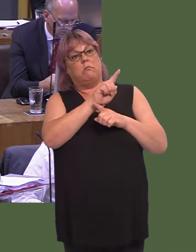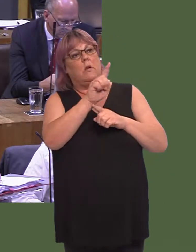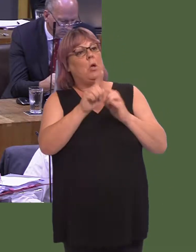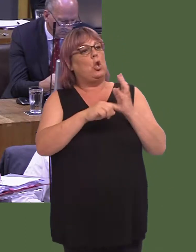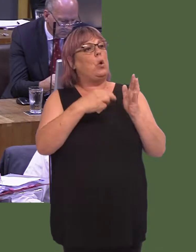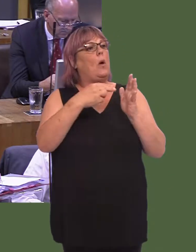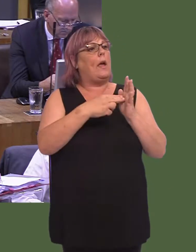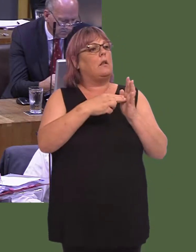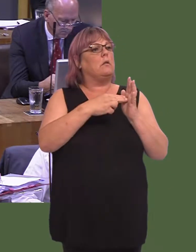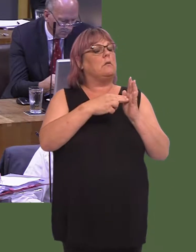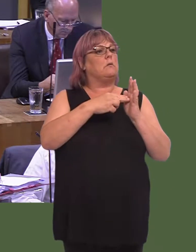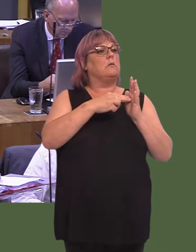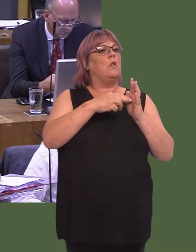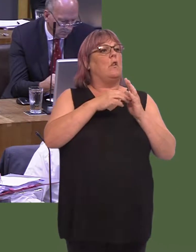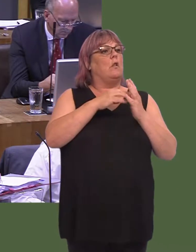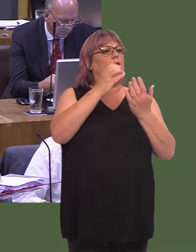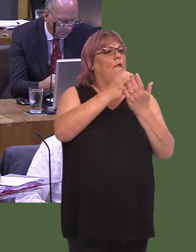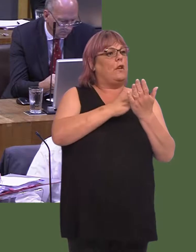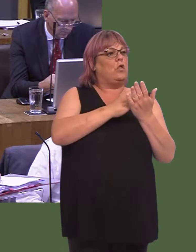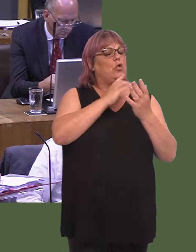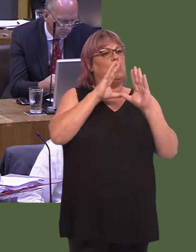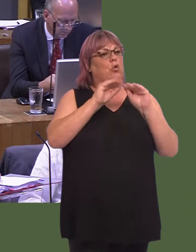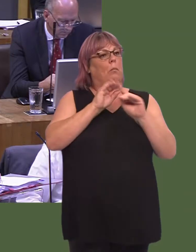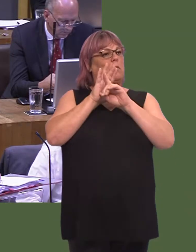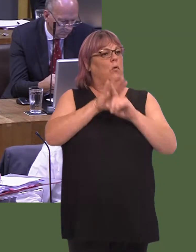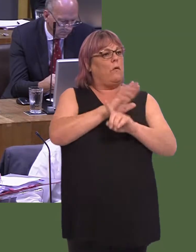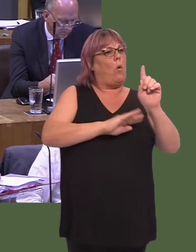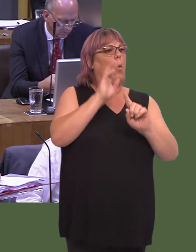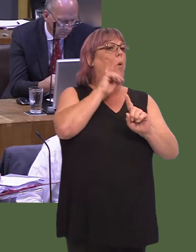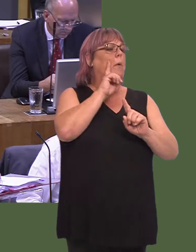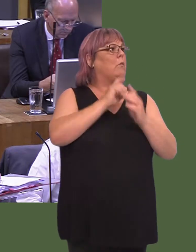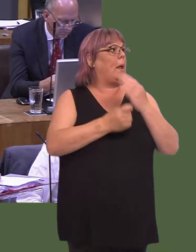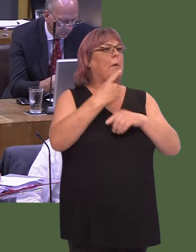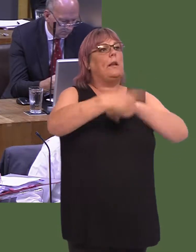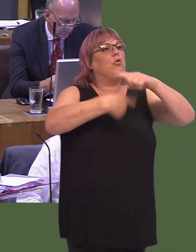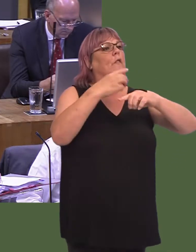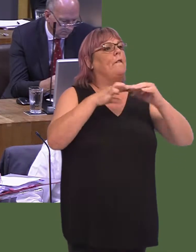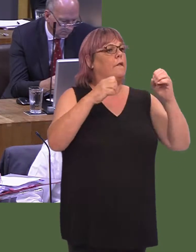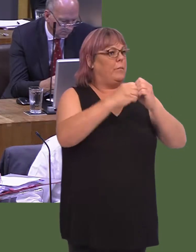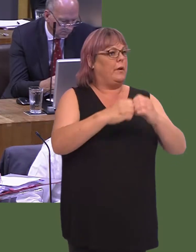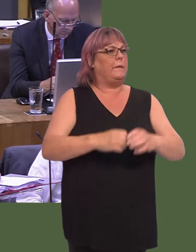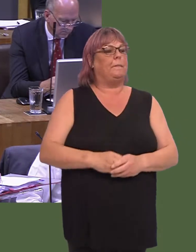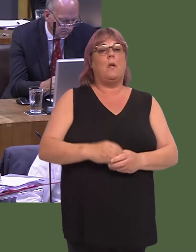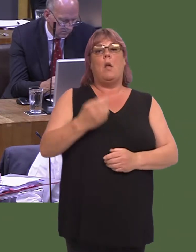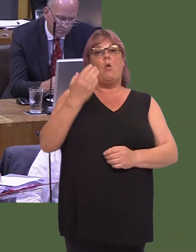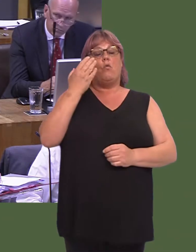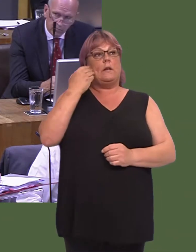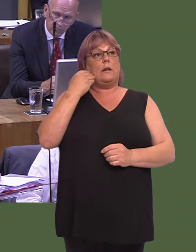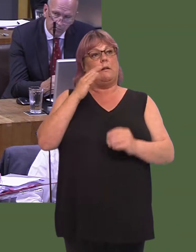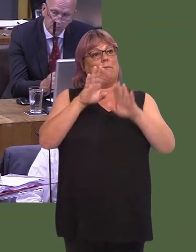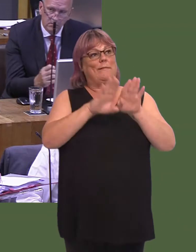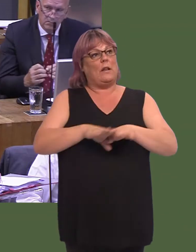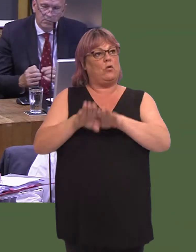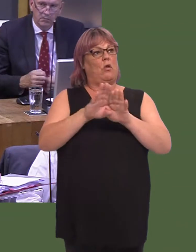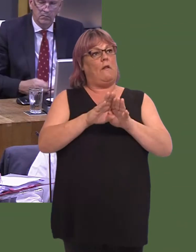of All Forms of Discrimination Against Women in February of next year. Could I suggest as well, of course, that the Leader of the House and the National Advisers